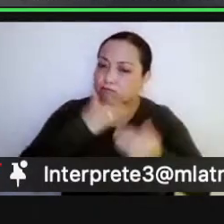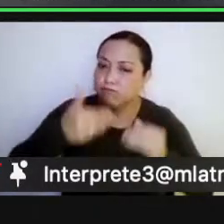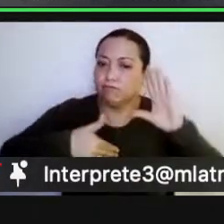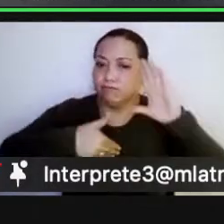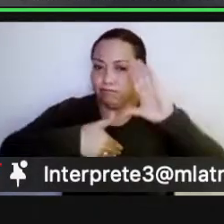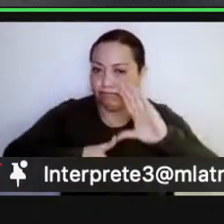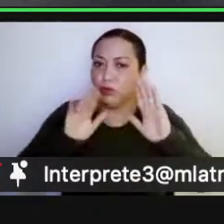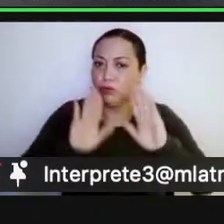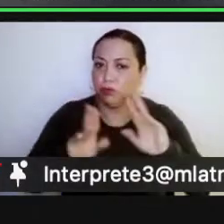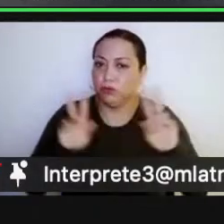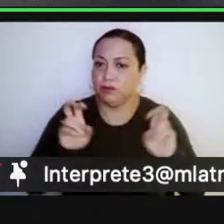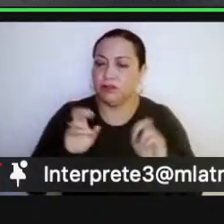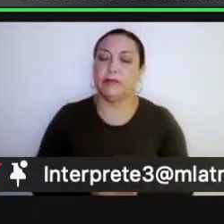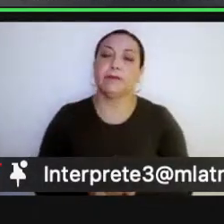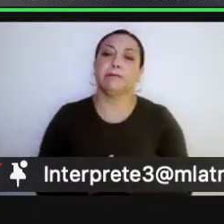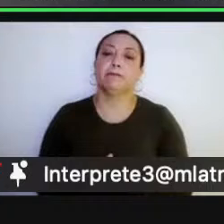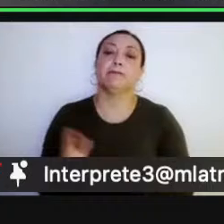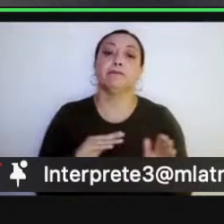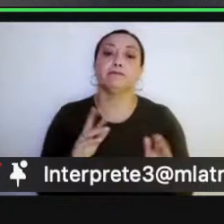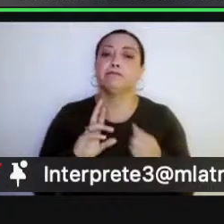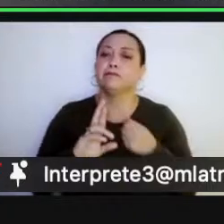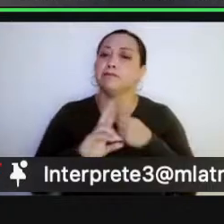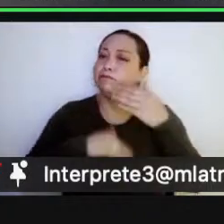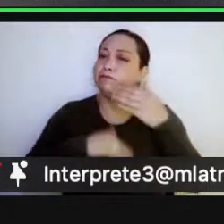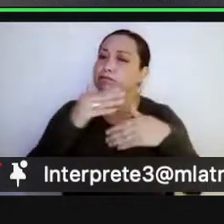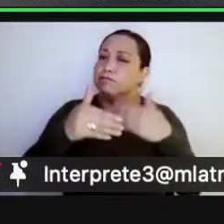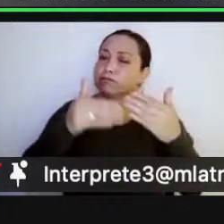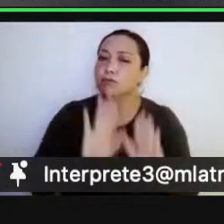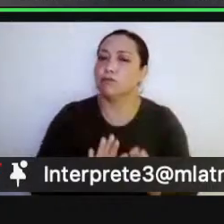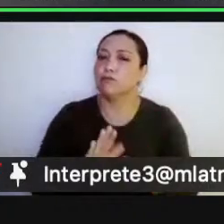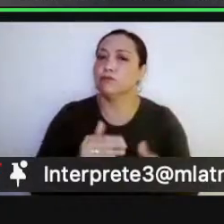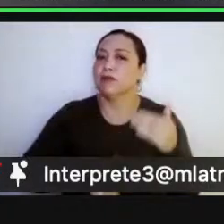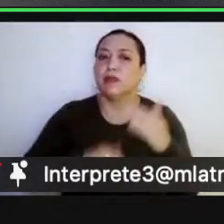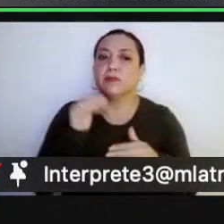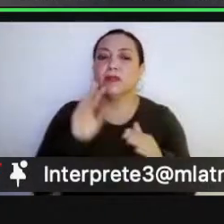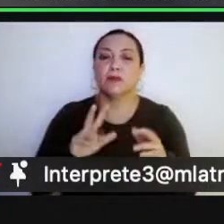points where we can advance in the region. The